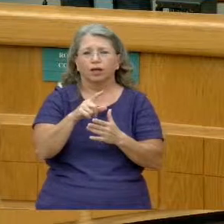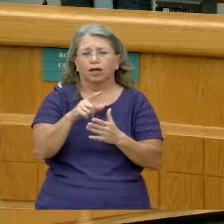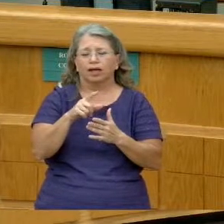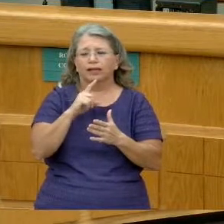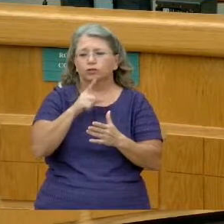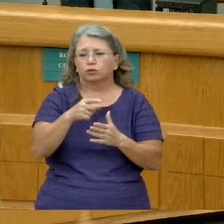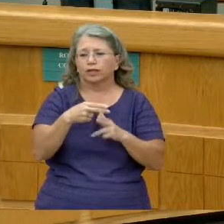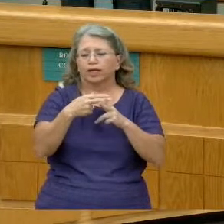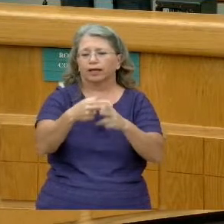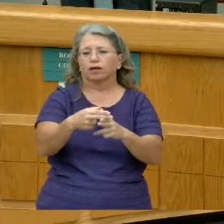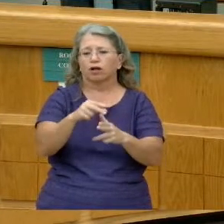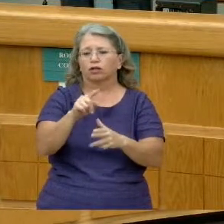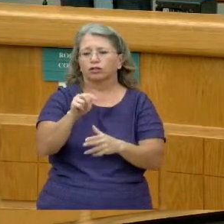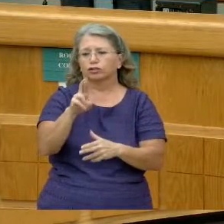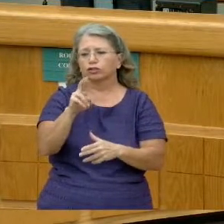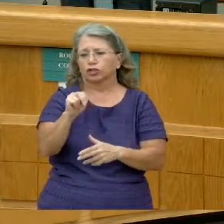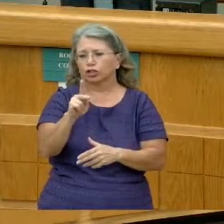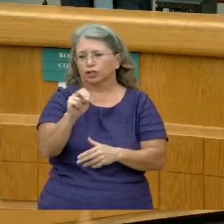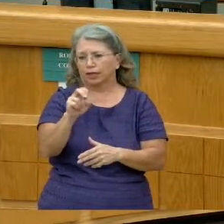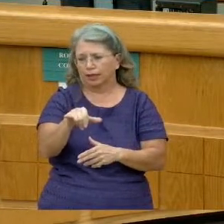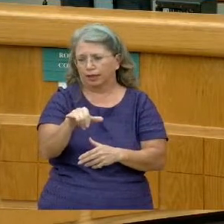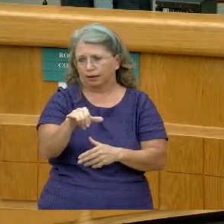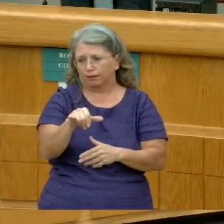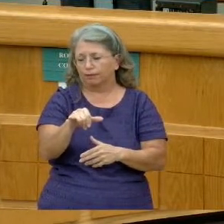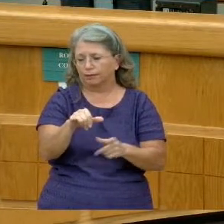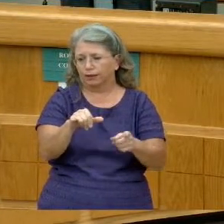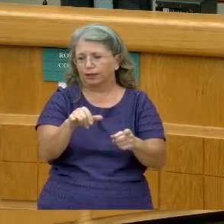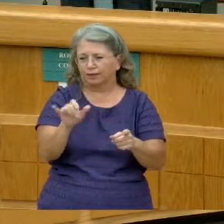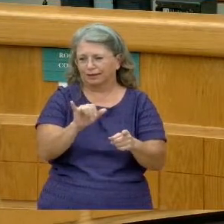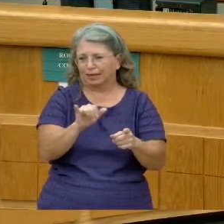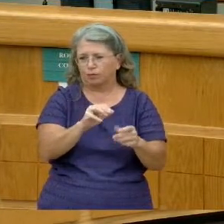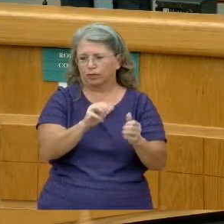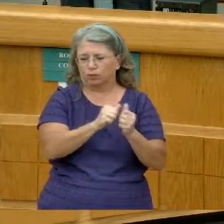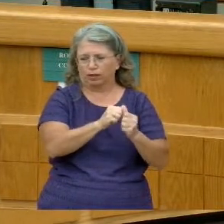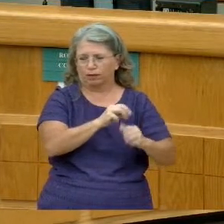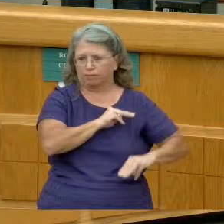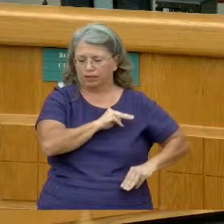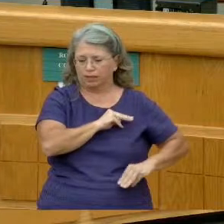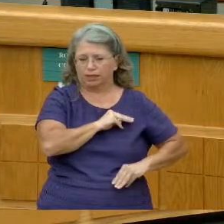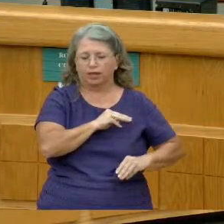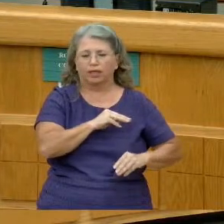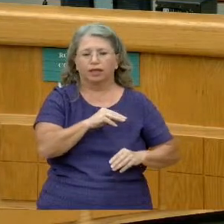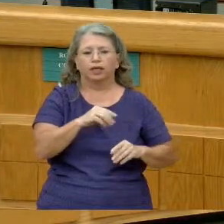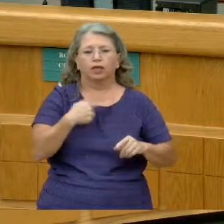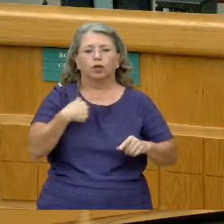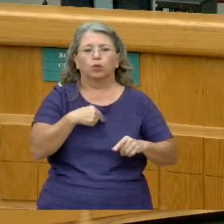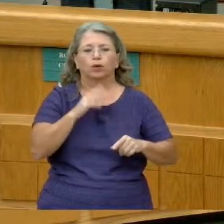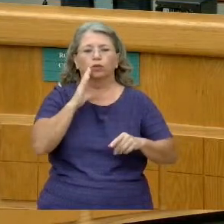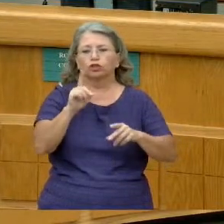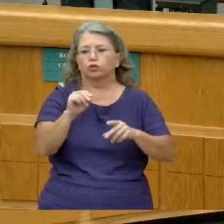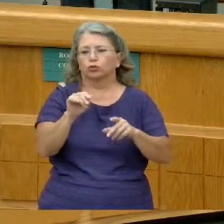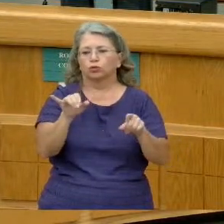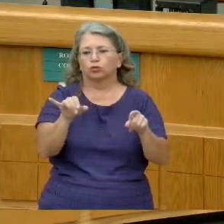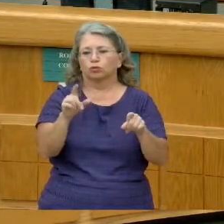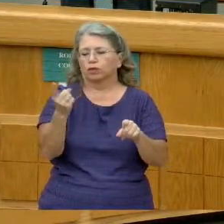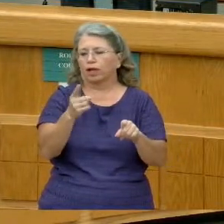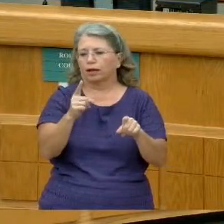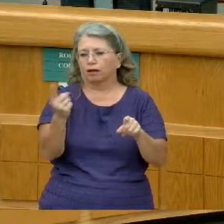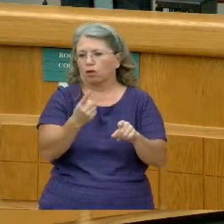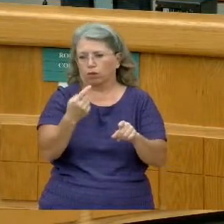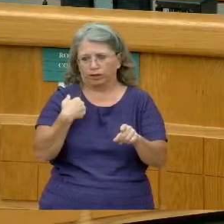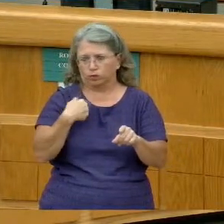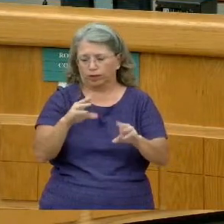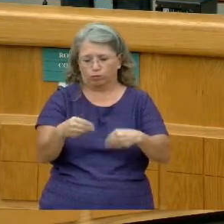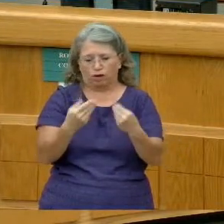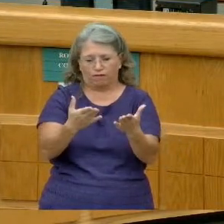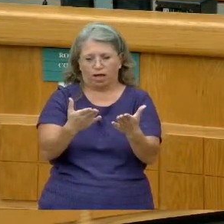MMT, military testing. It's my understanding that we do what we always do, which is we secure the location, we secure